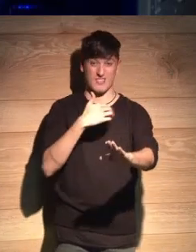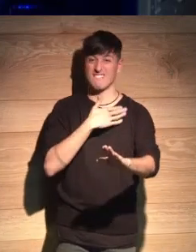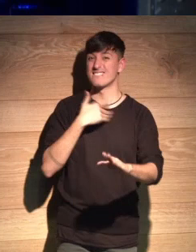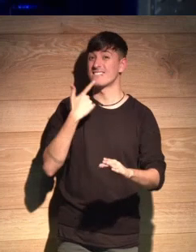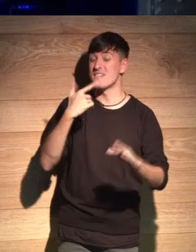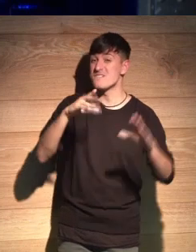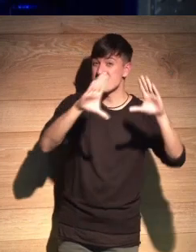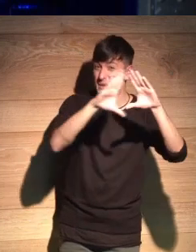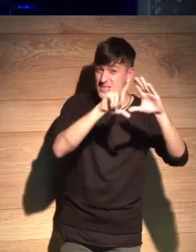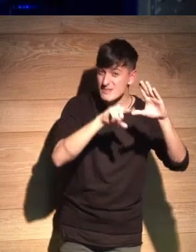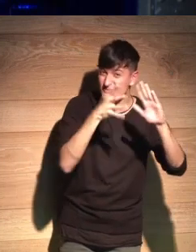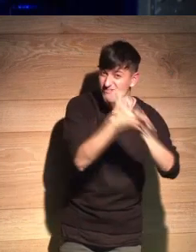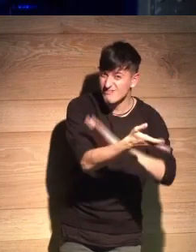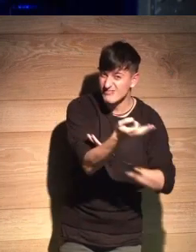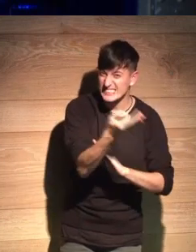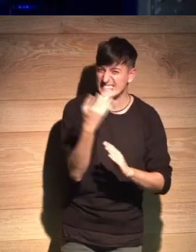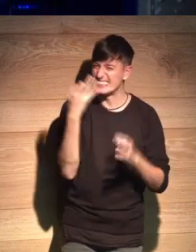idea of